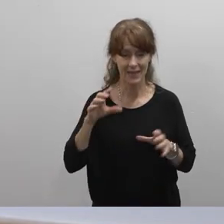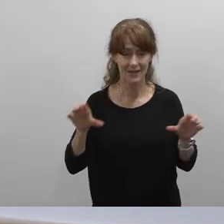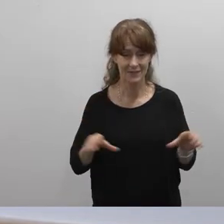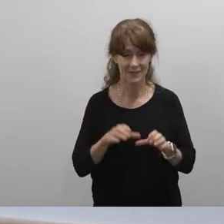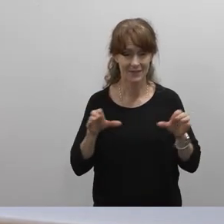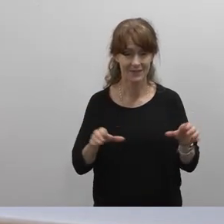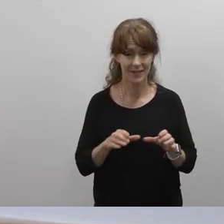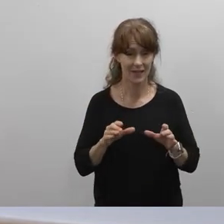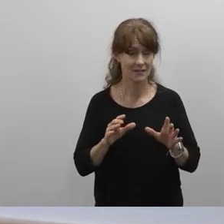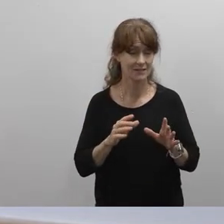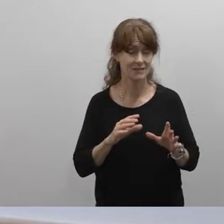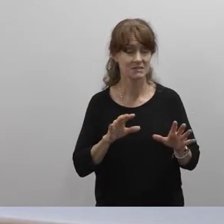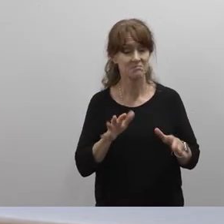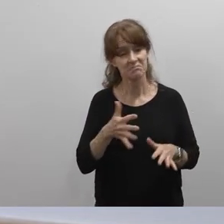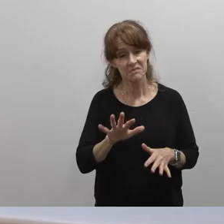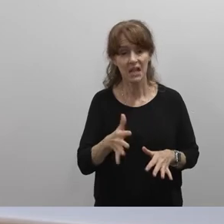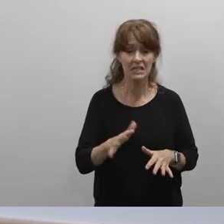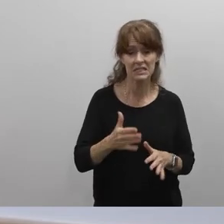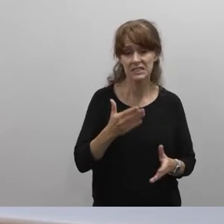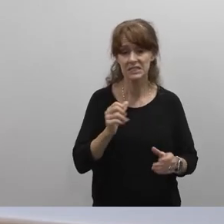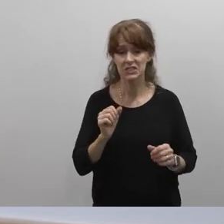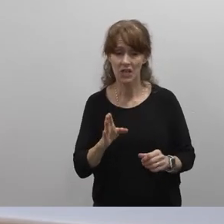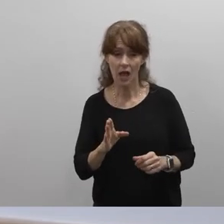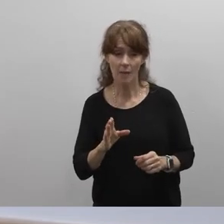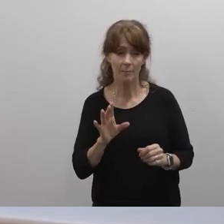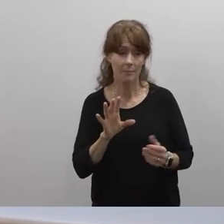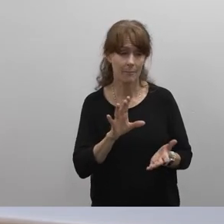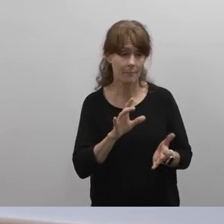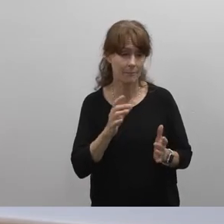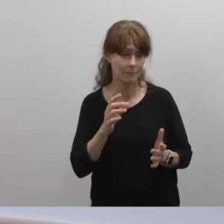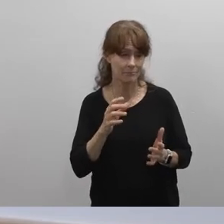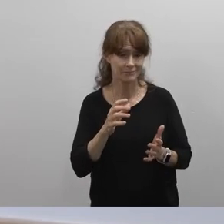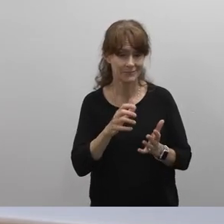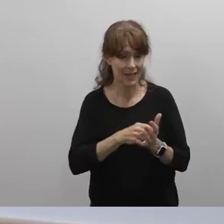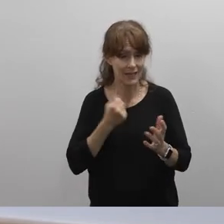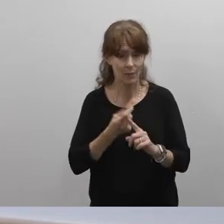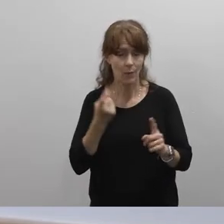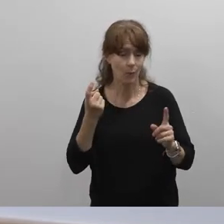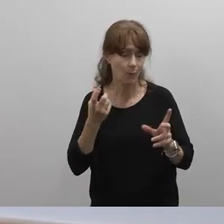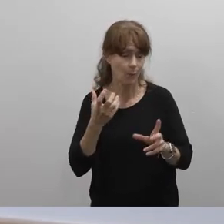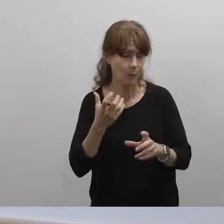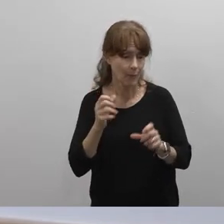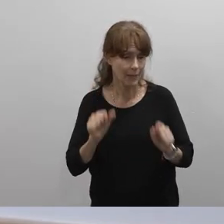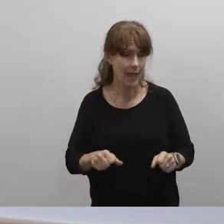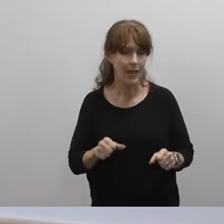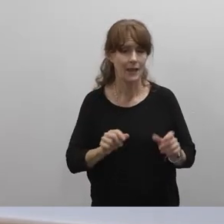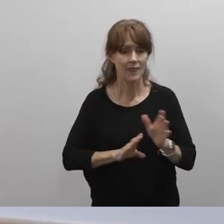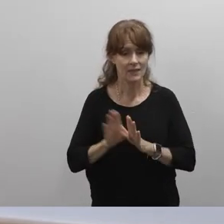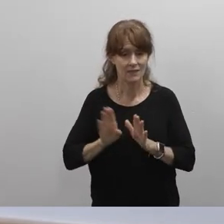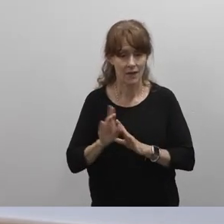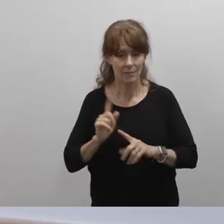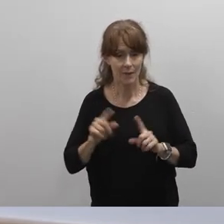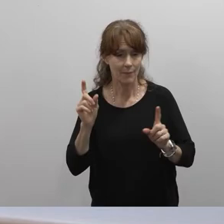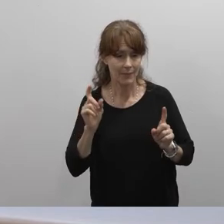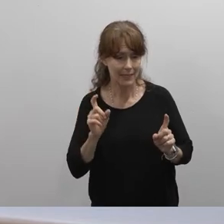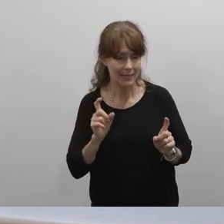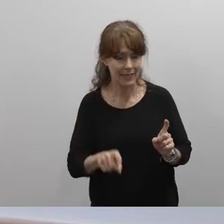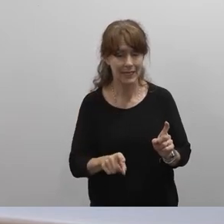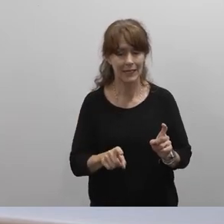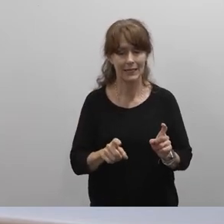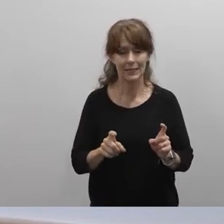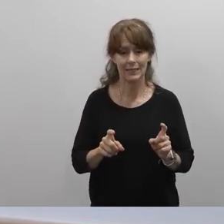decent job of getting out with what we can now at this stage of this development, but we need to